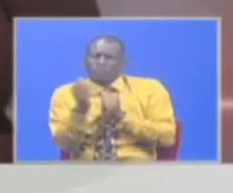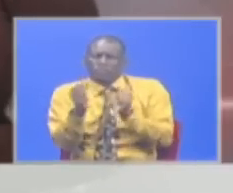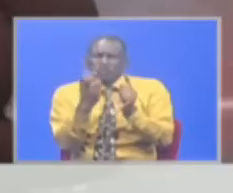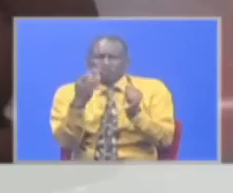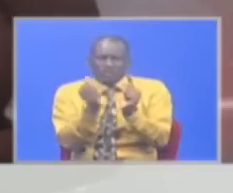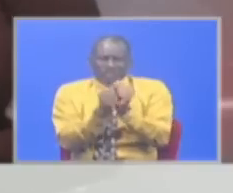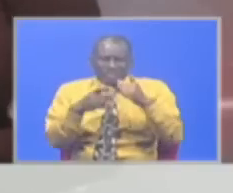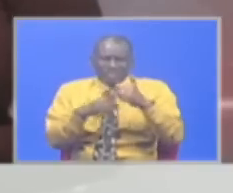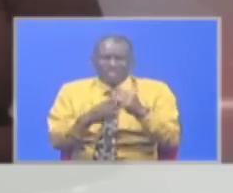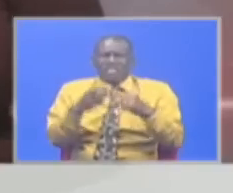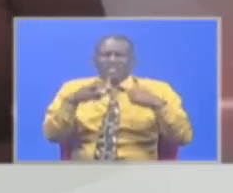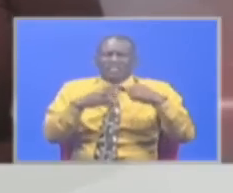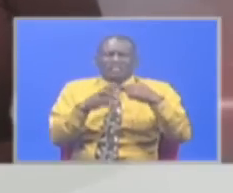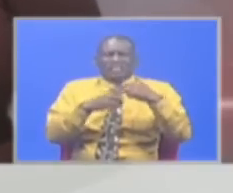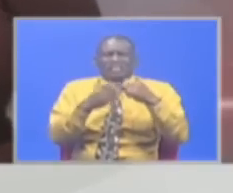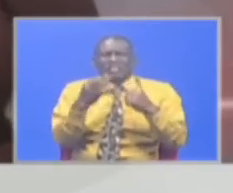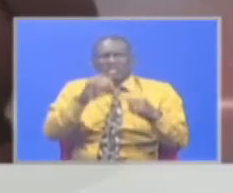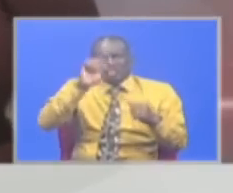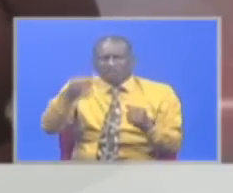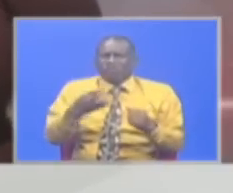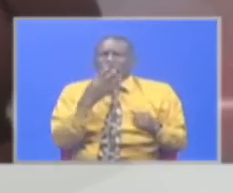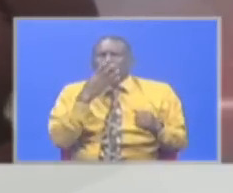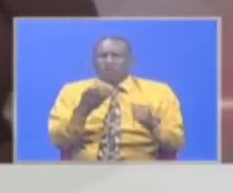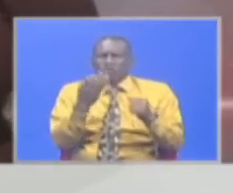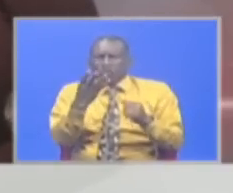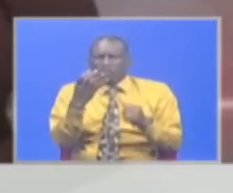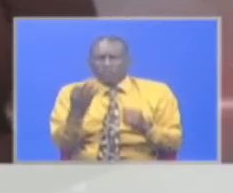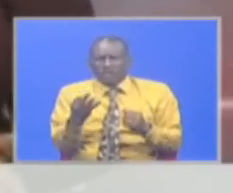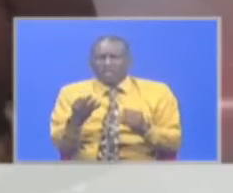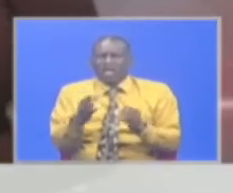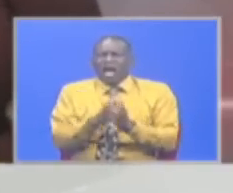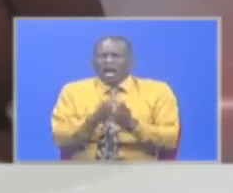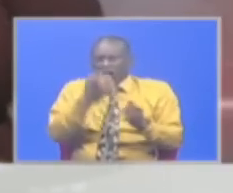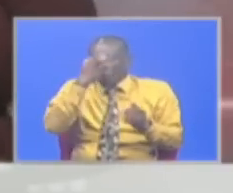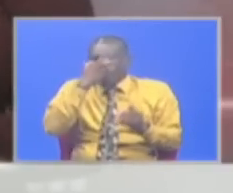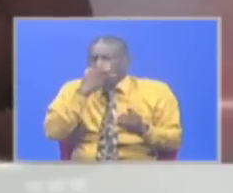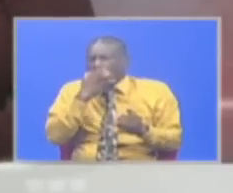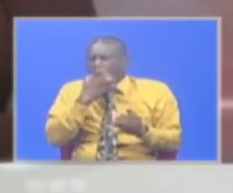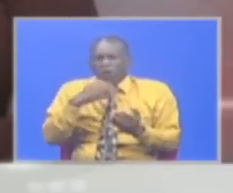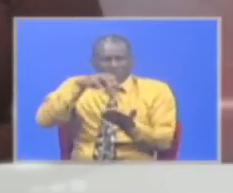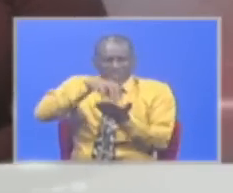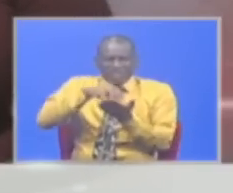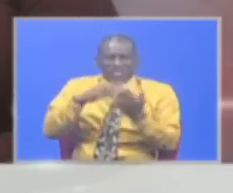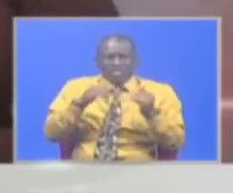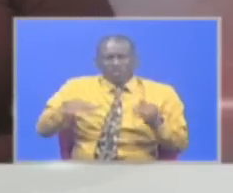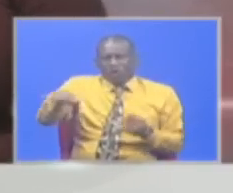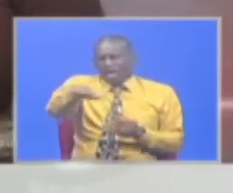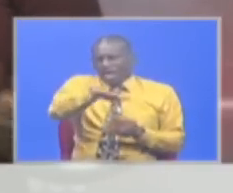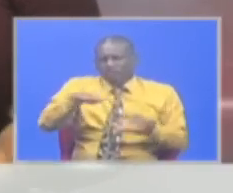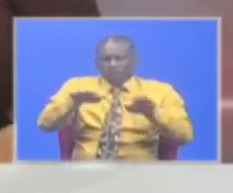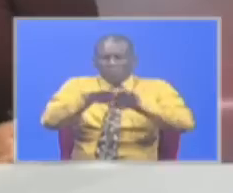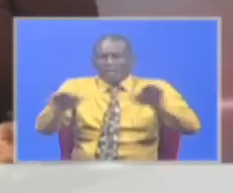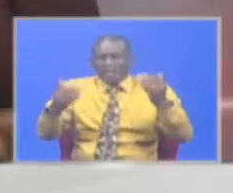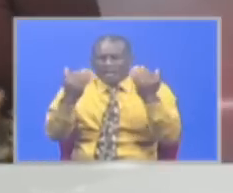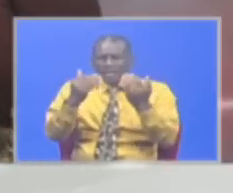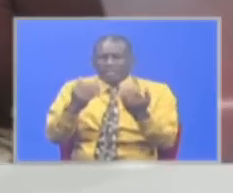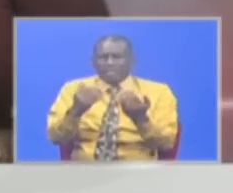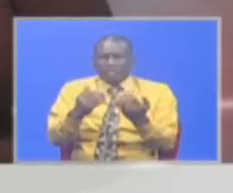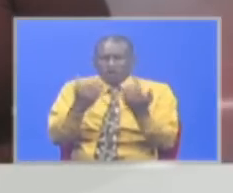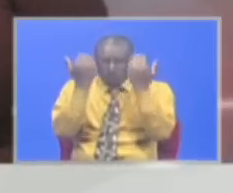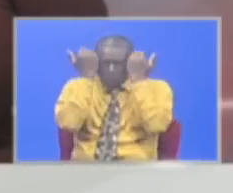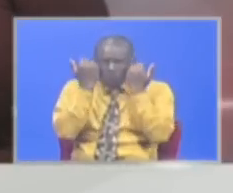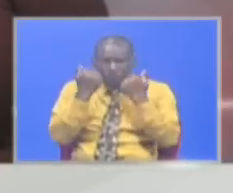63,443 of which are categorized as backlog. We go now to the Environment and Lands Courts countrywide.